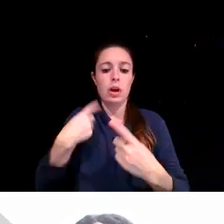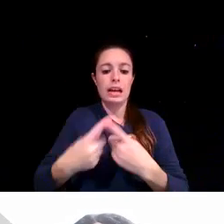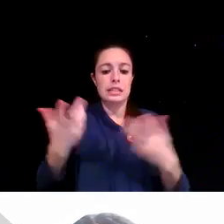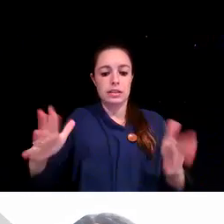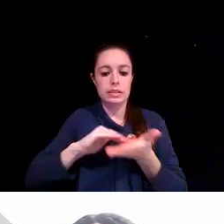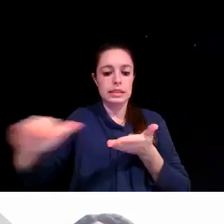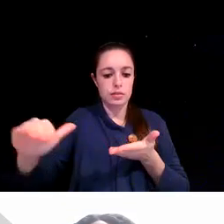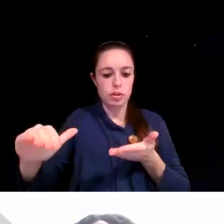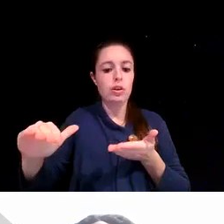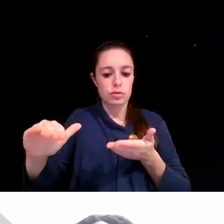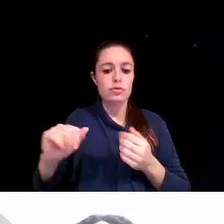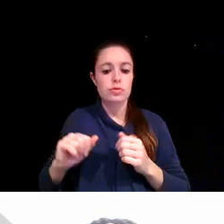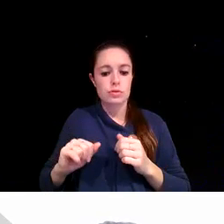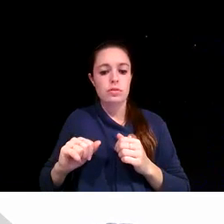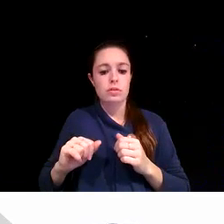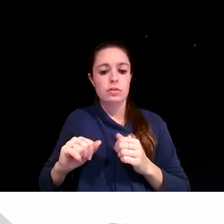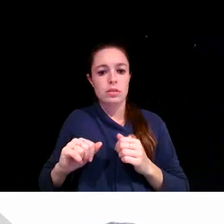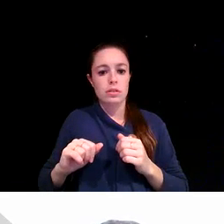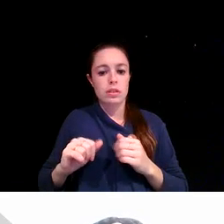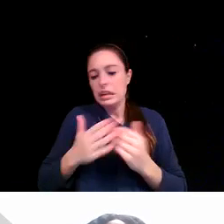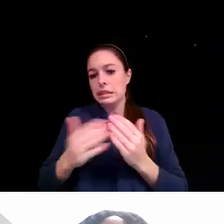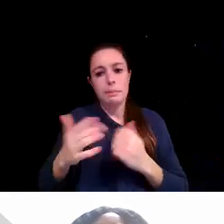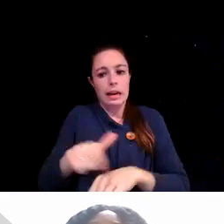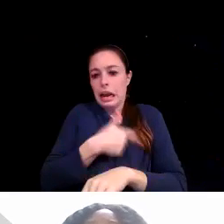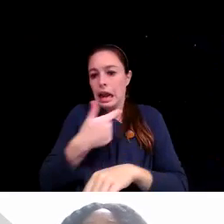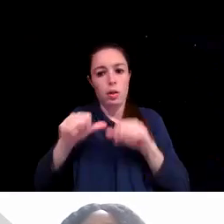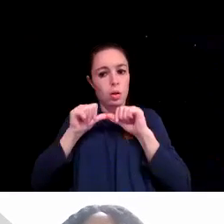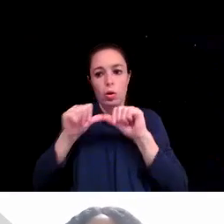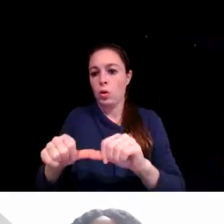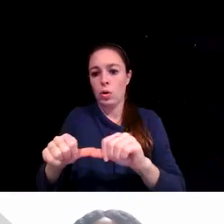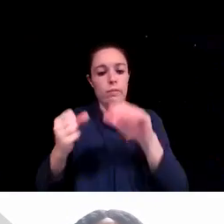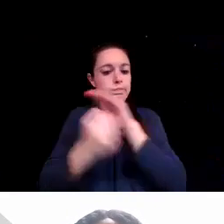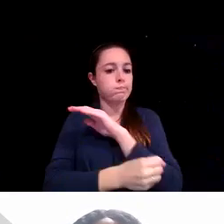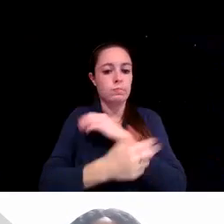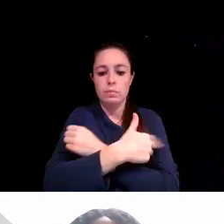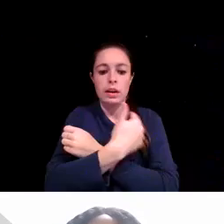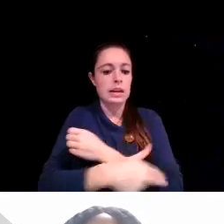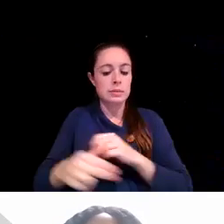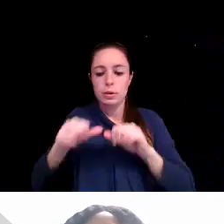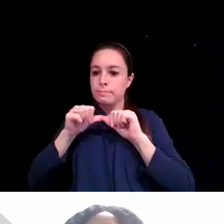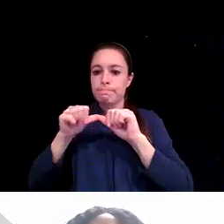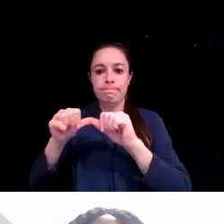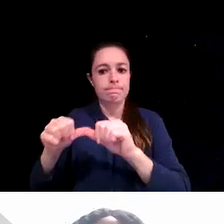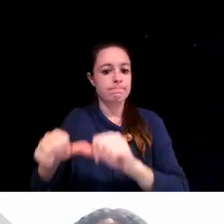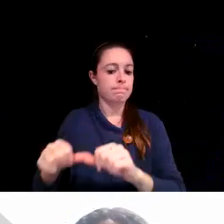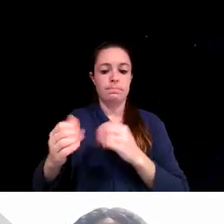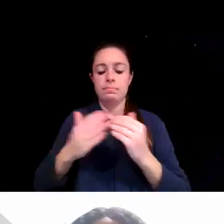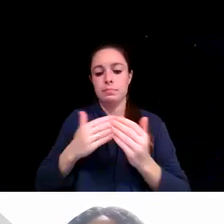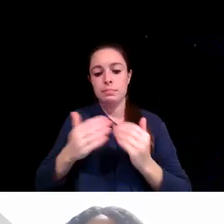per admission. No matter how long you stay in the hospital, when you are admitted and discharged, you would only